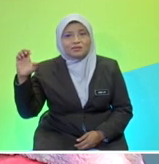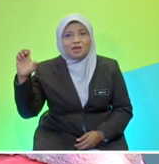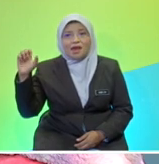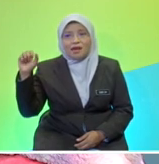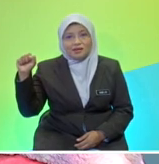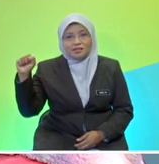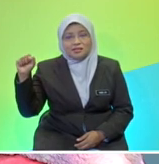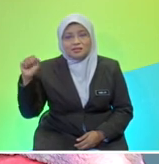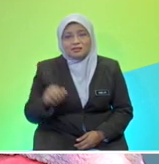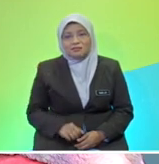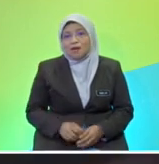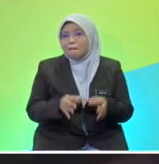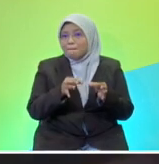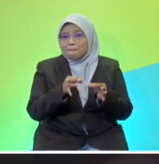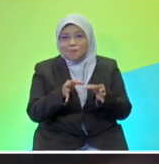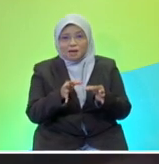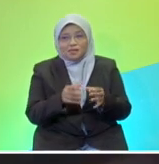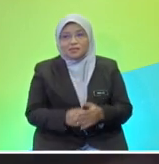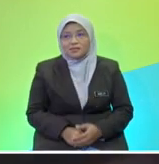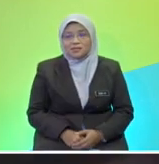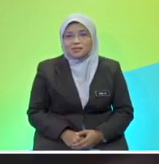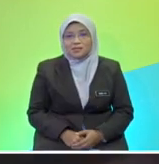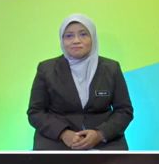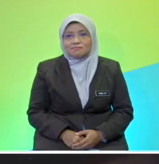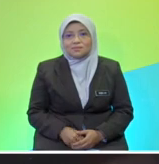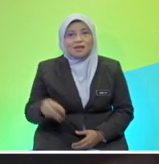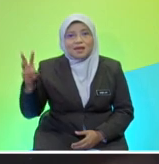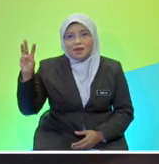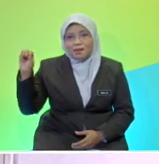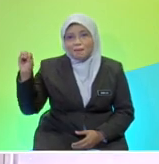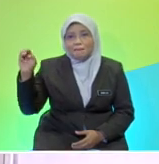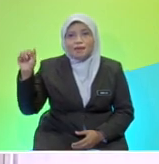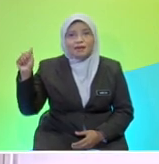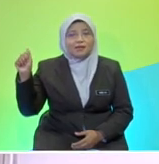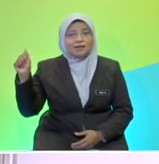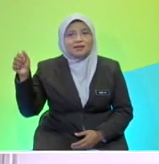M-A-R-B-L-E-S. Marbles. Let's do it together.